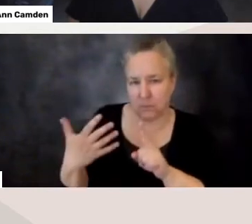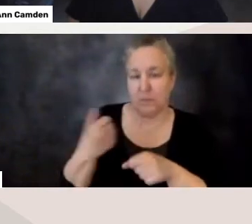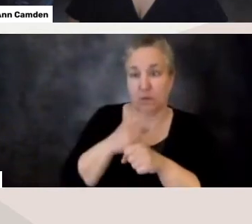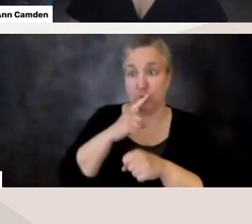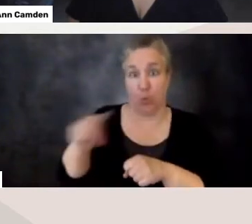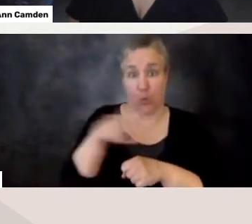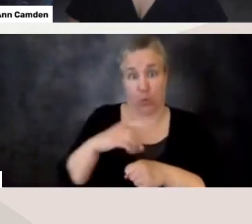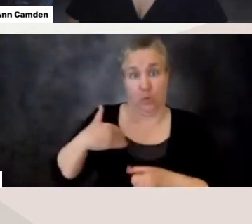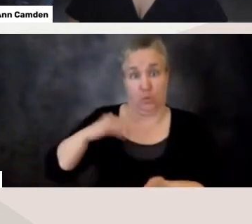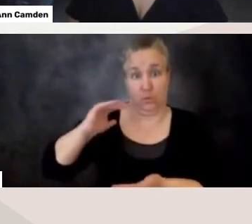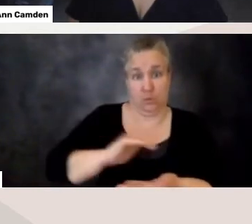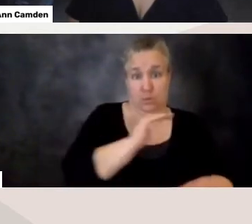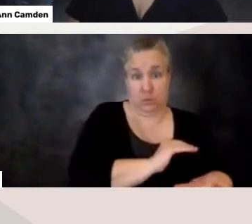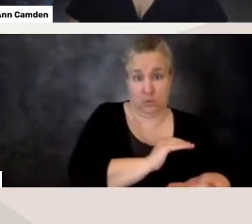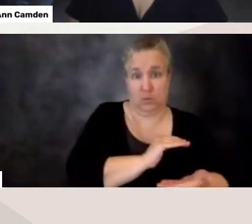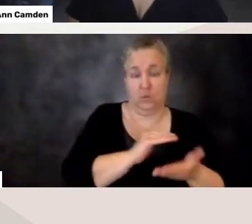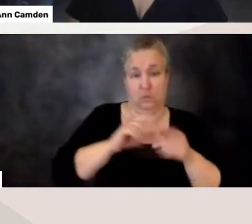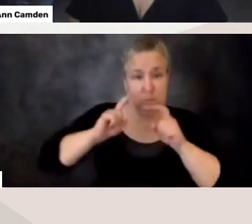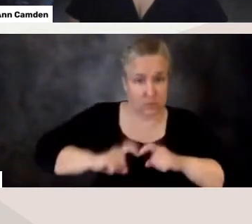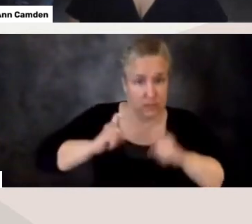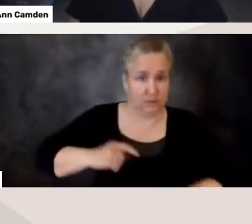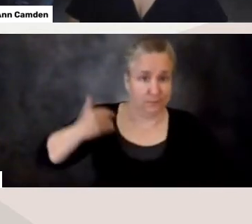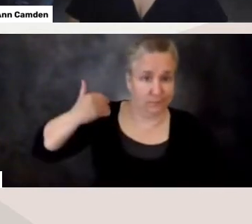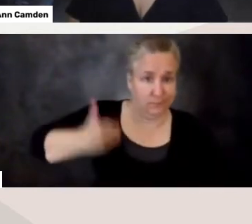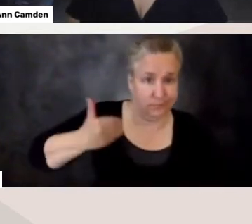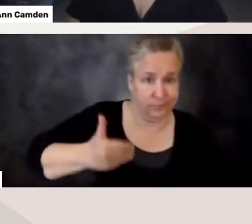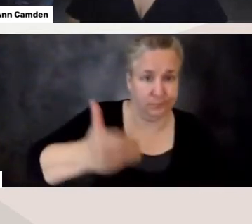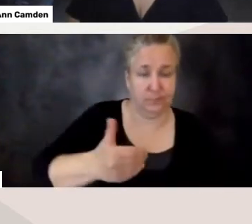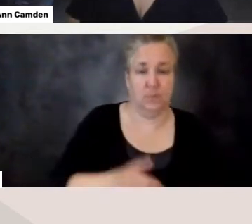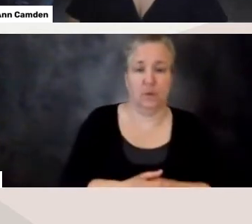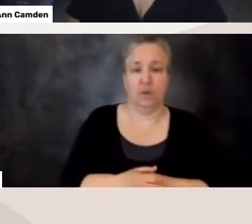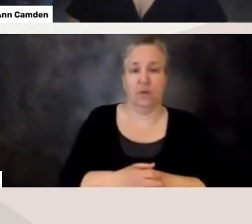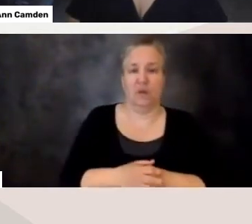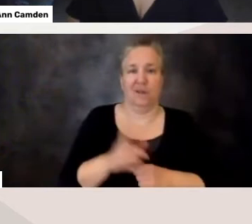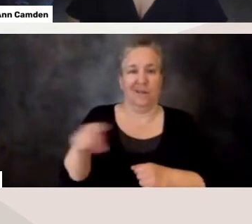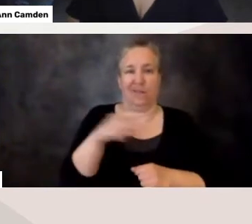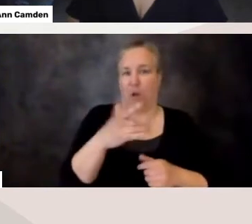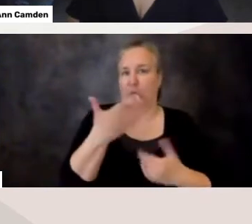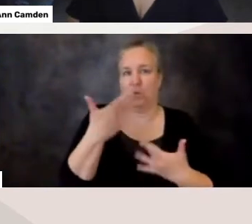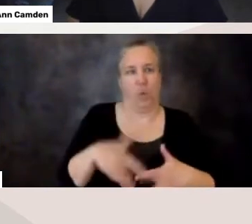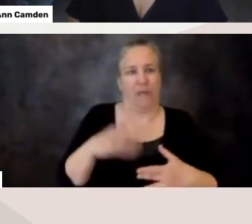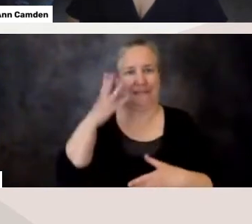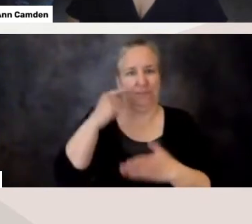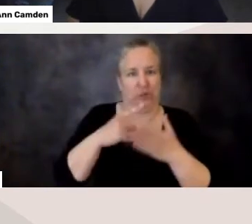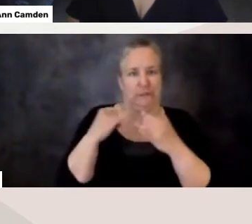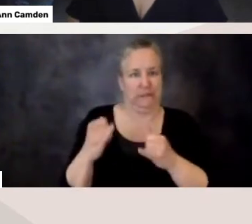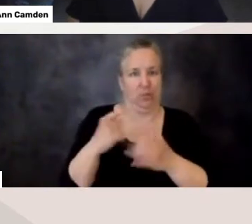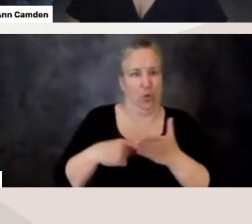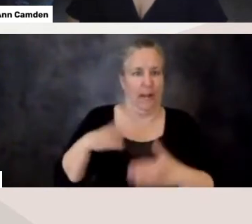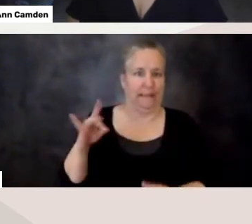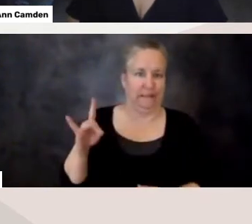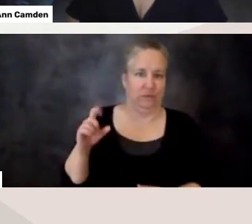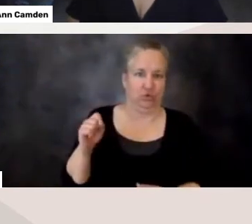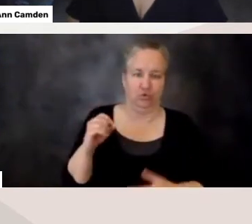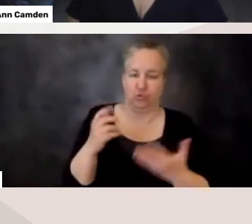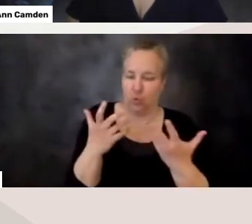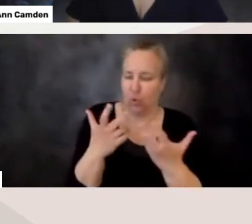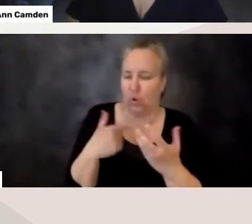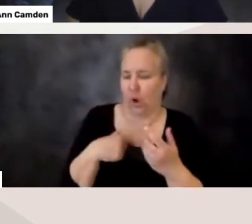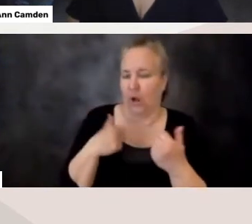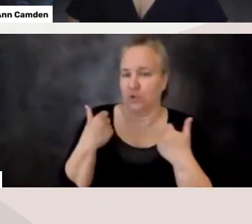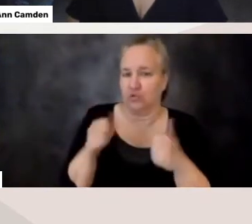mammograms and make sure they get checked. And you guys they don't want to go through the same thing I'm going through. So I just try